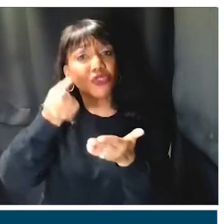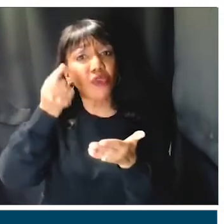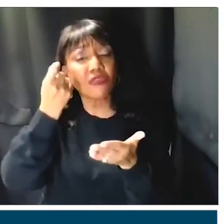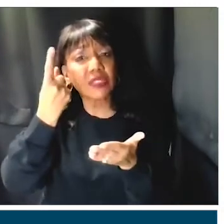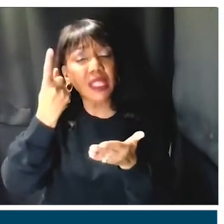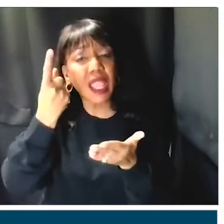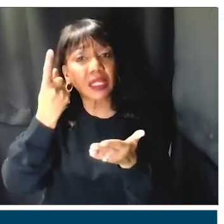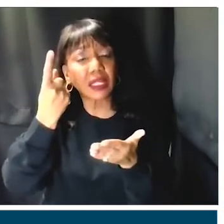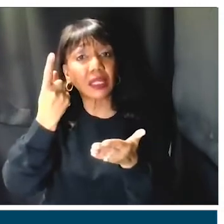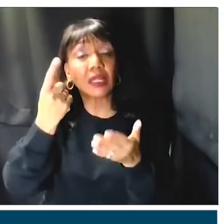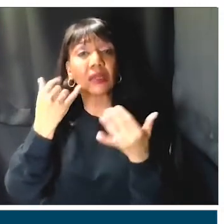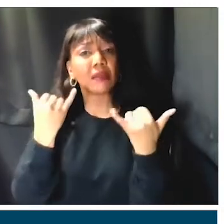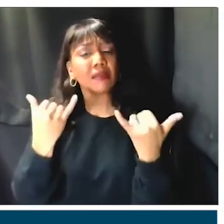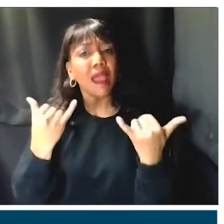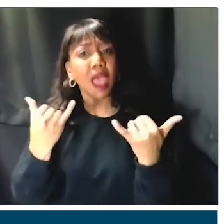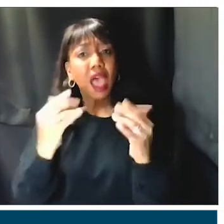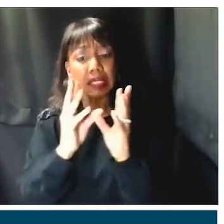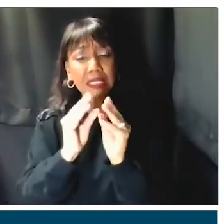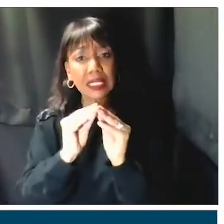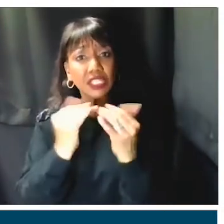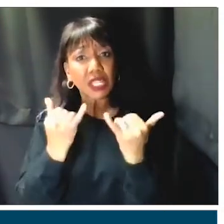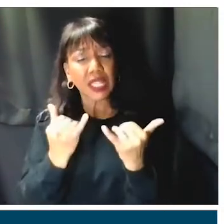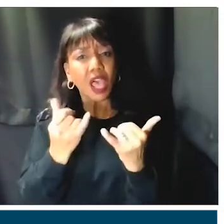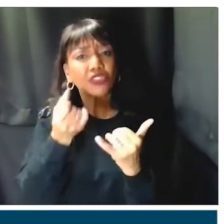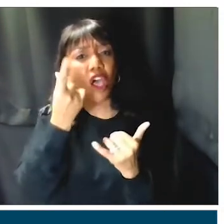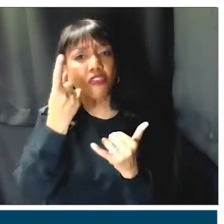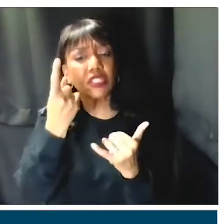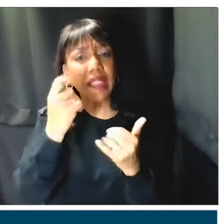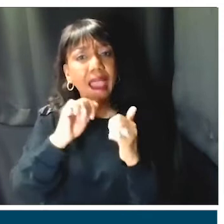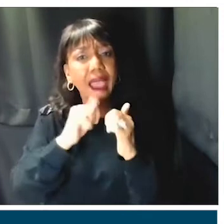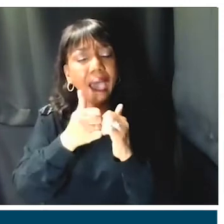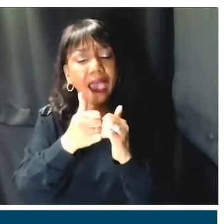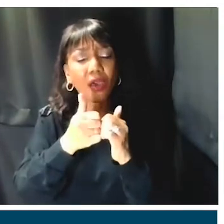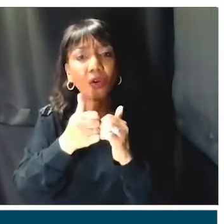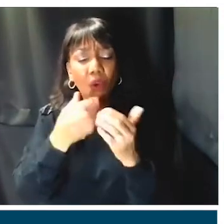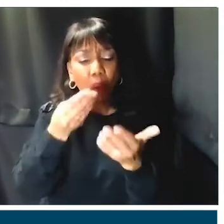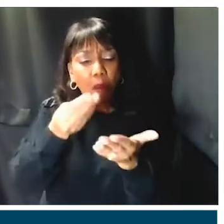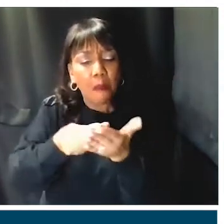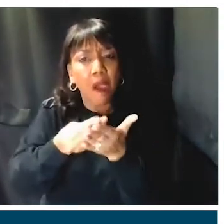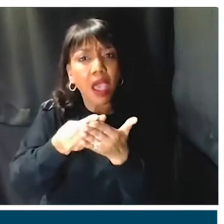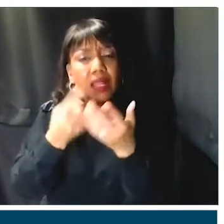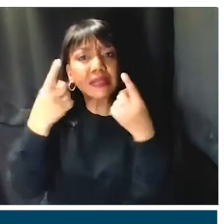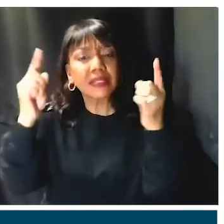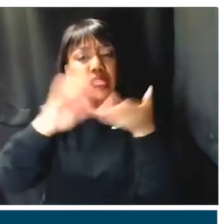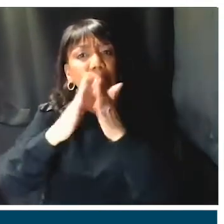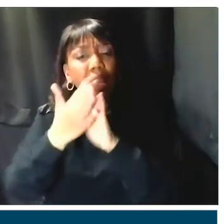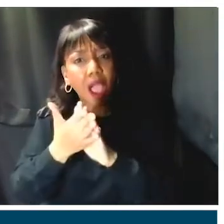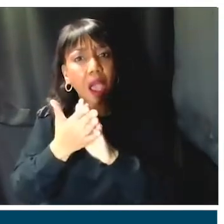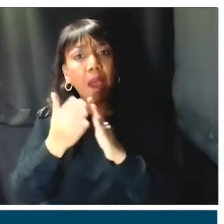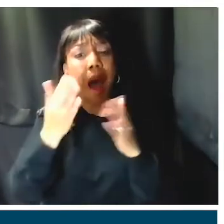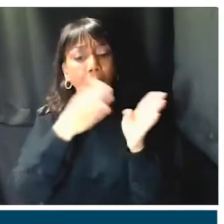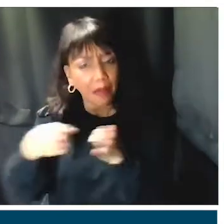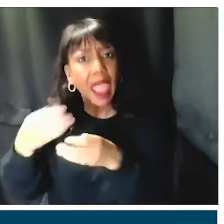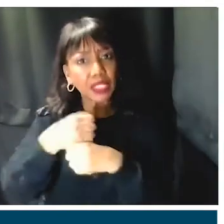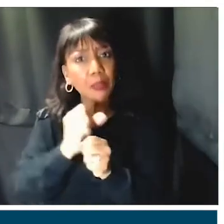this session, we'll discuss how you can create a roadmap to financial success. Feel free to pause this